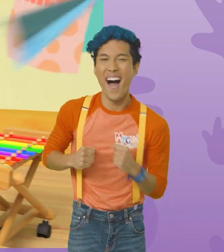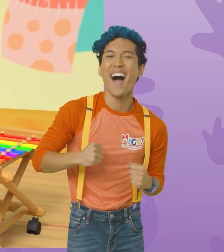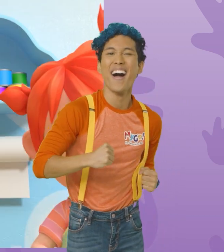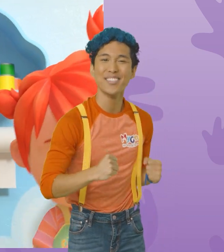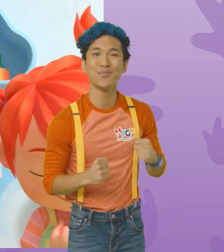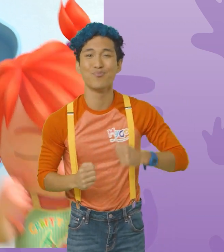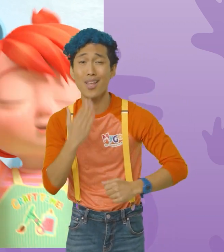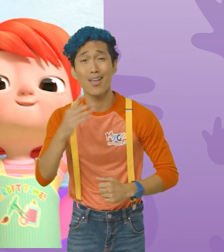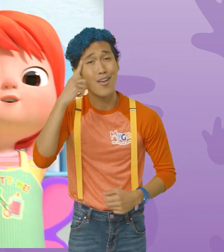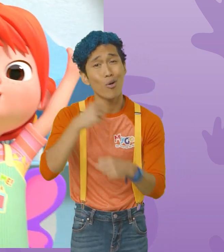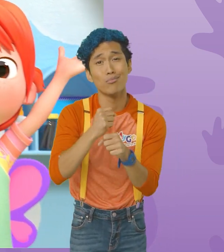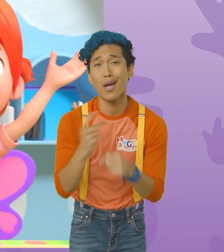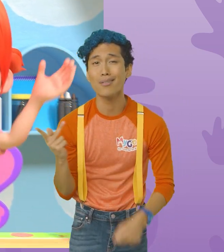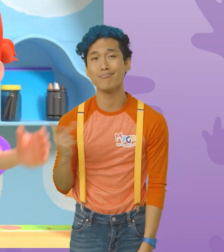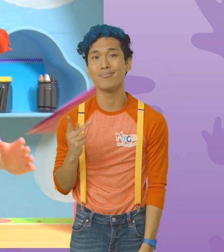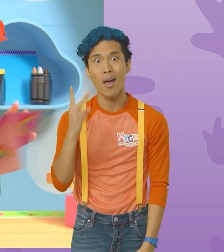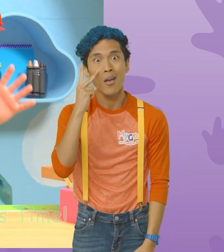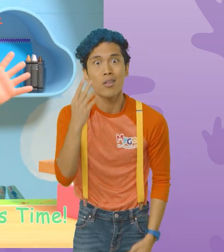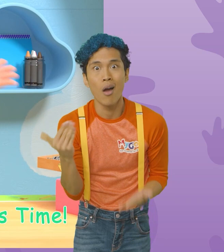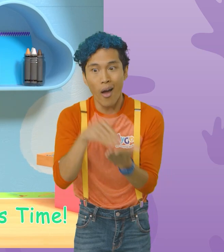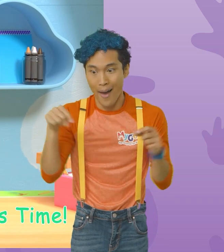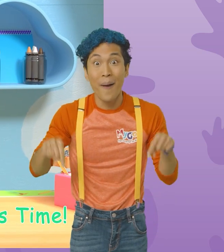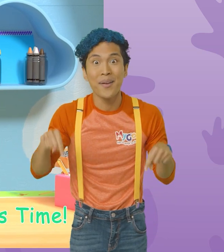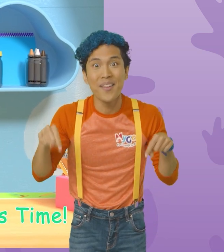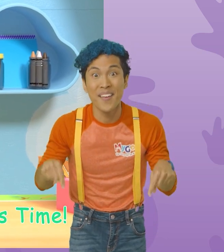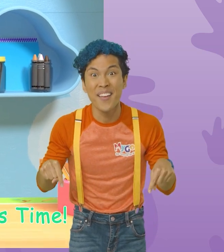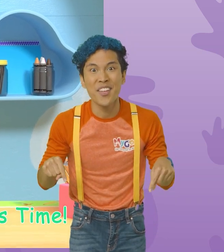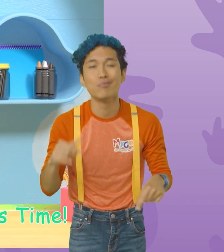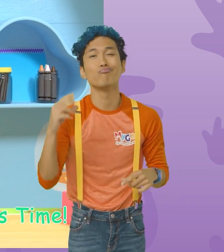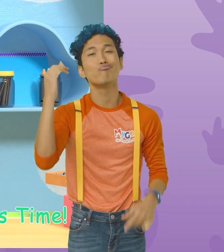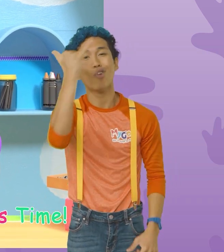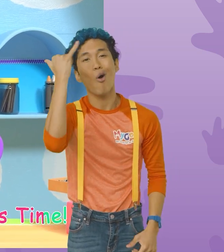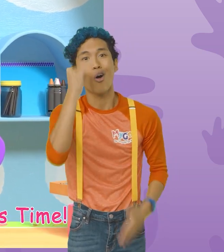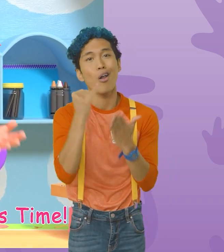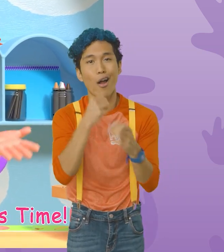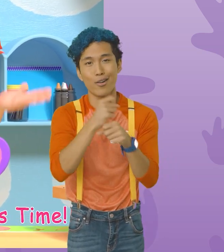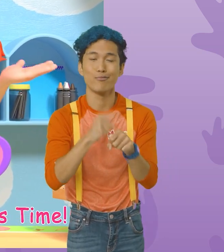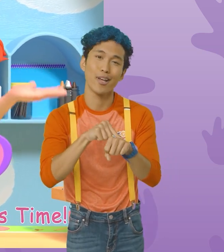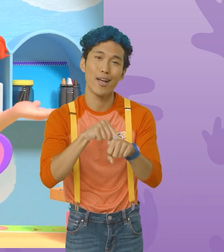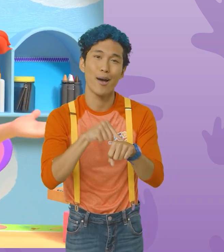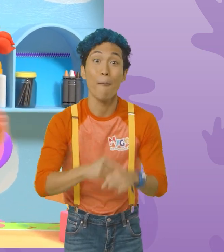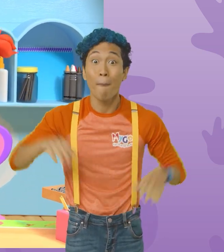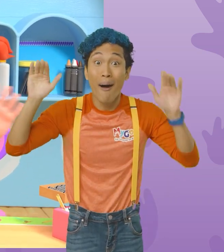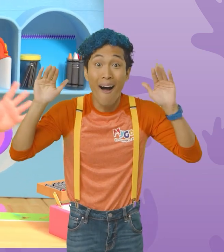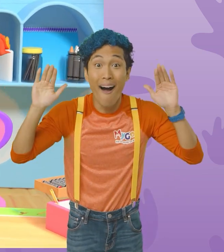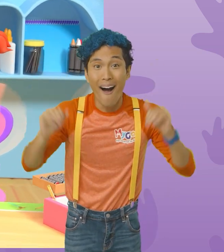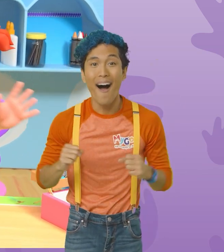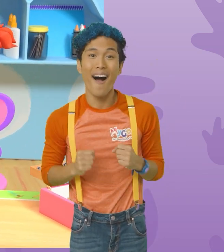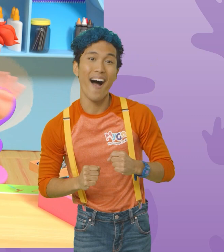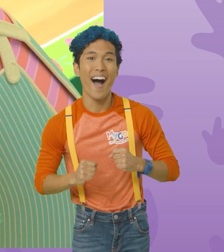Yeah! Thanks for crafting with us! See you again on YoYo's Arts and Crafts Time! Bye-bye!